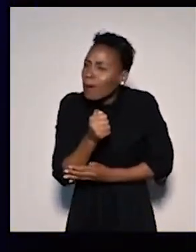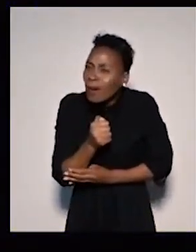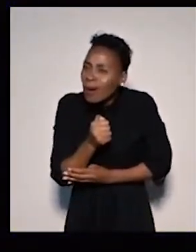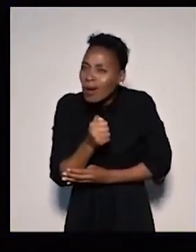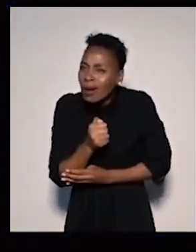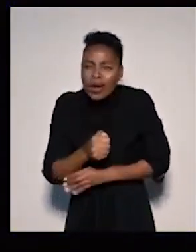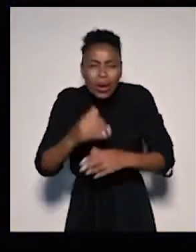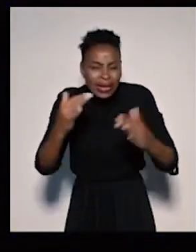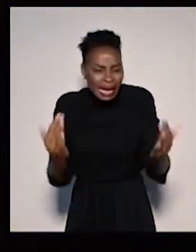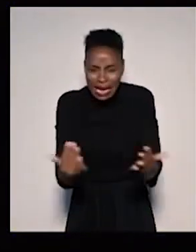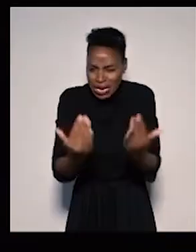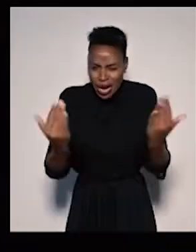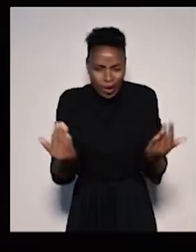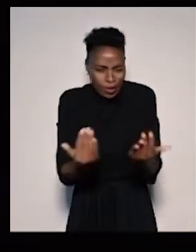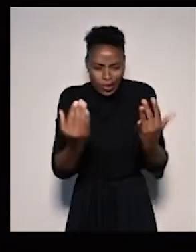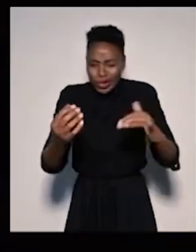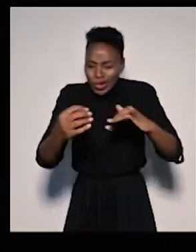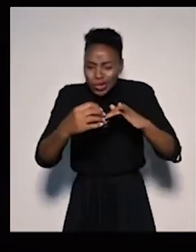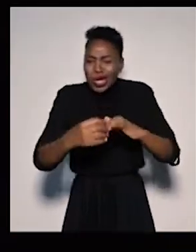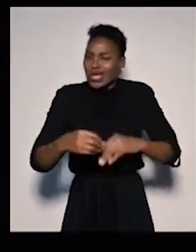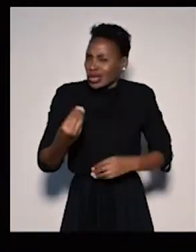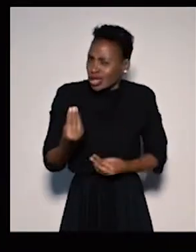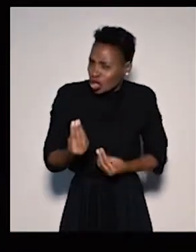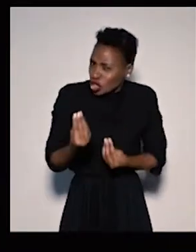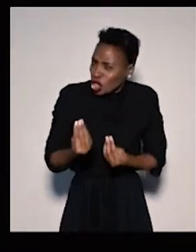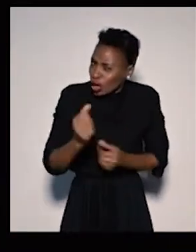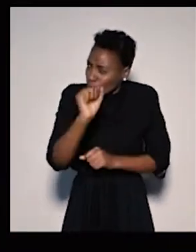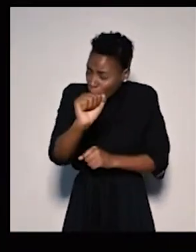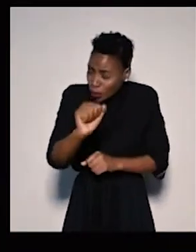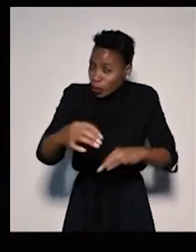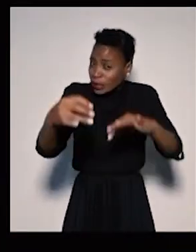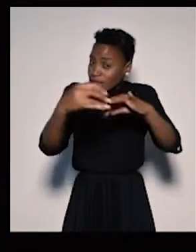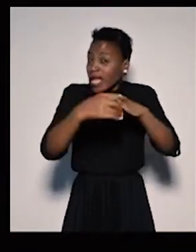You're not encouraging your child. Ukshat.